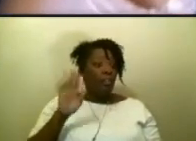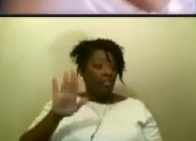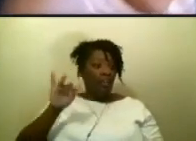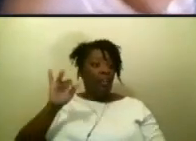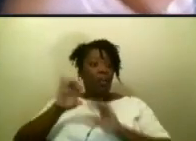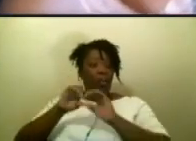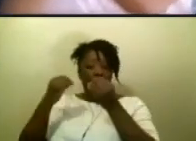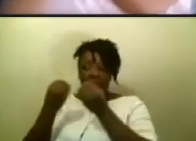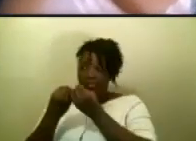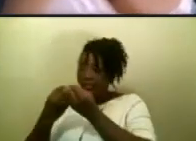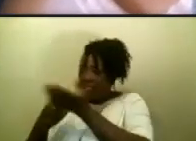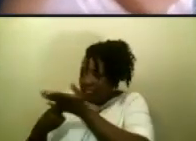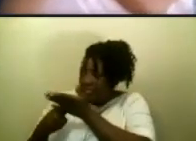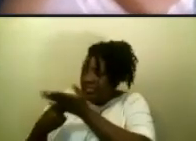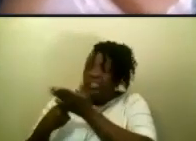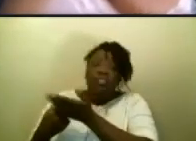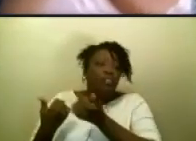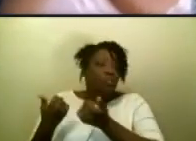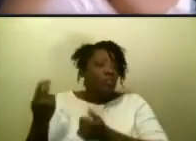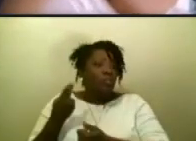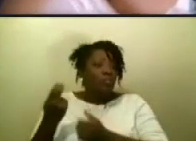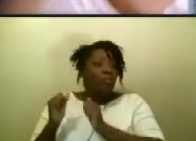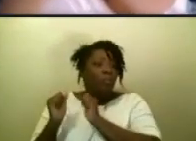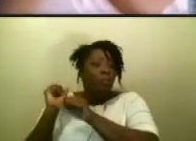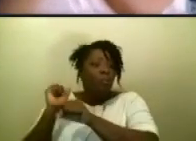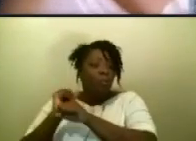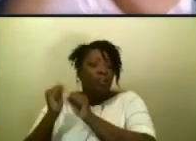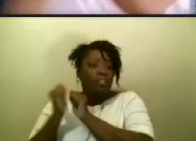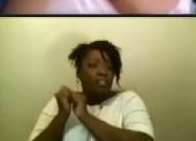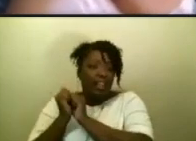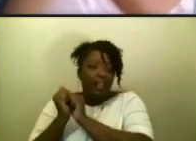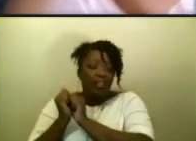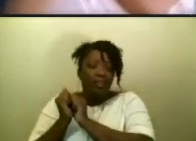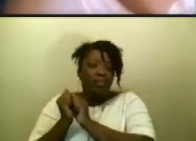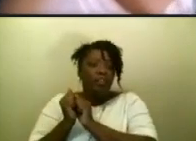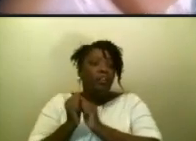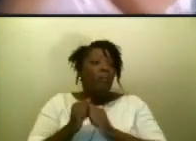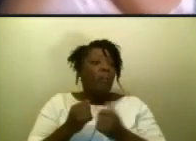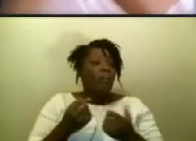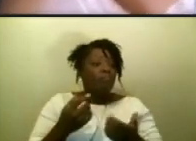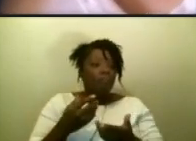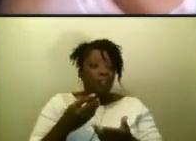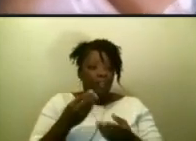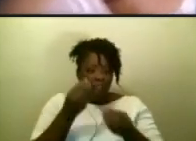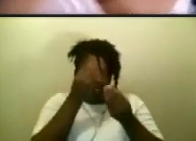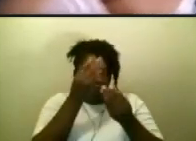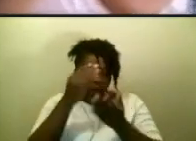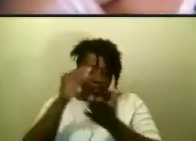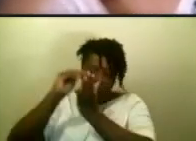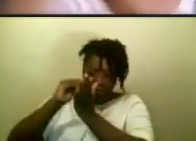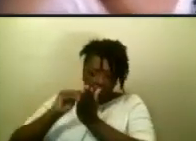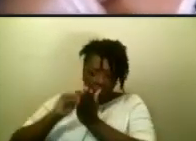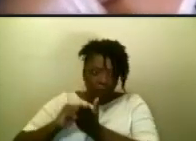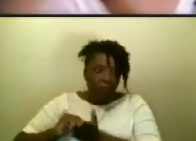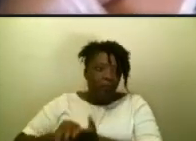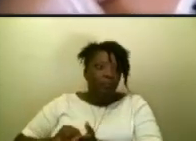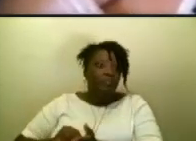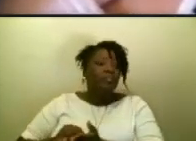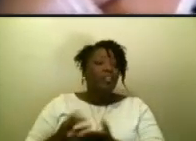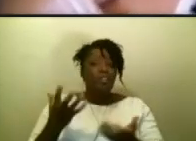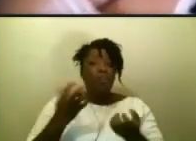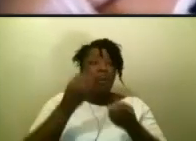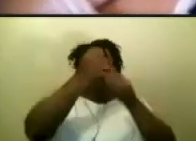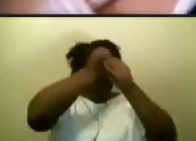assisting us in doing intake. So one of the points that I really want to get clear out to the